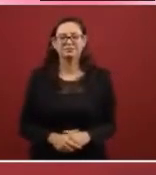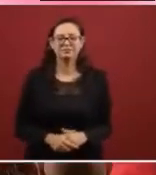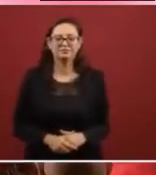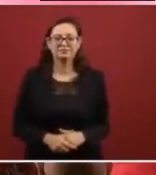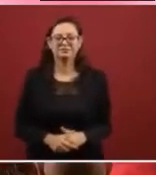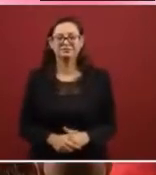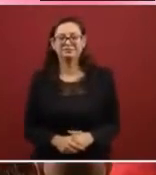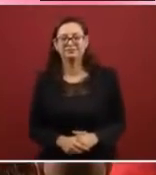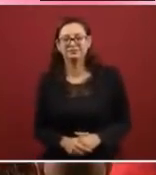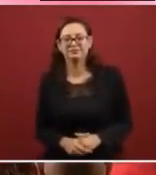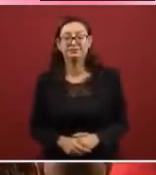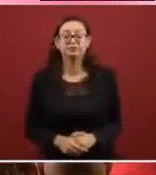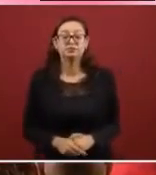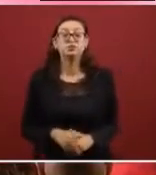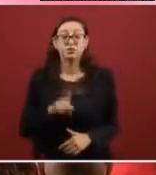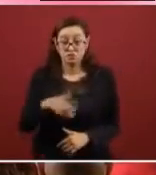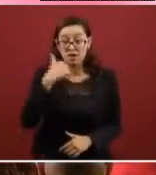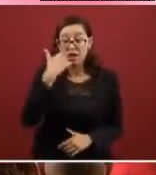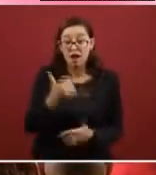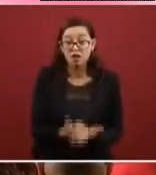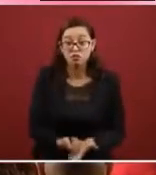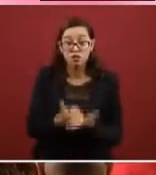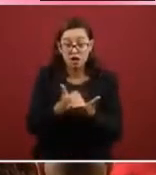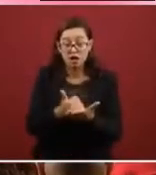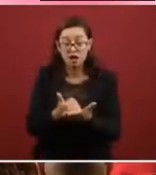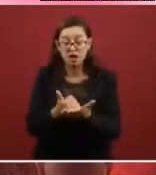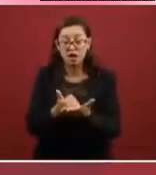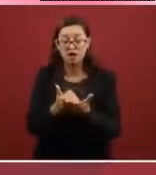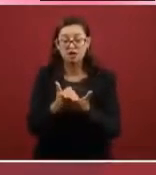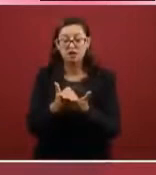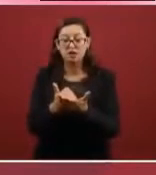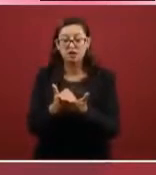They used to say, "Do you want to help?"